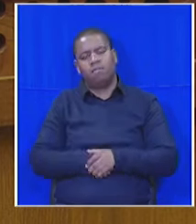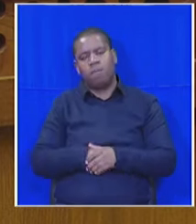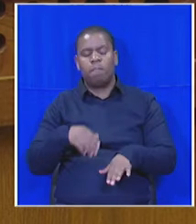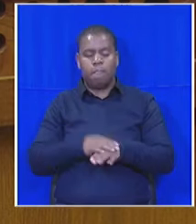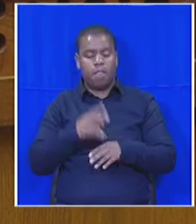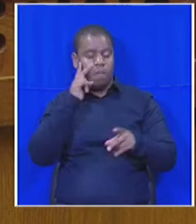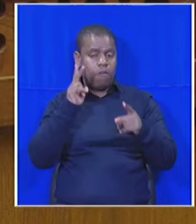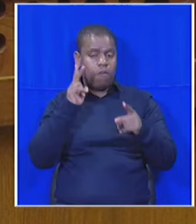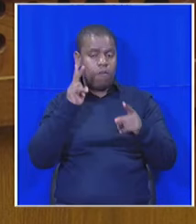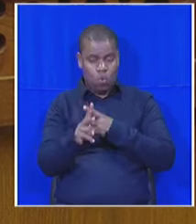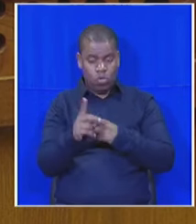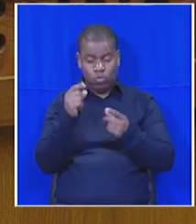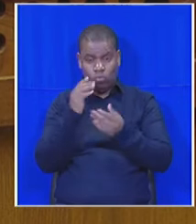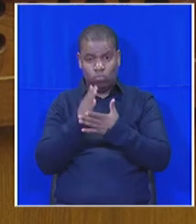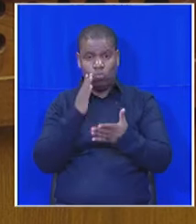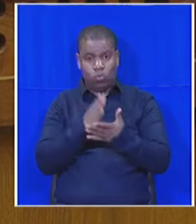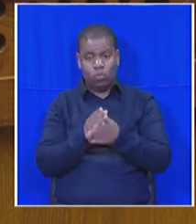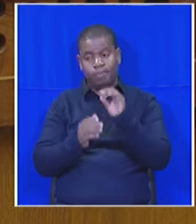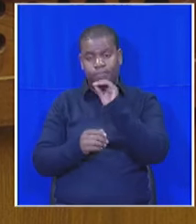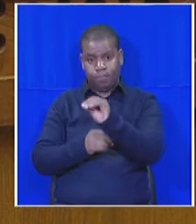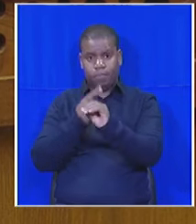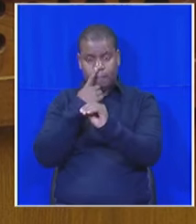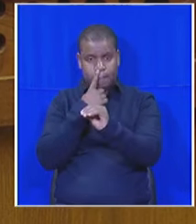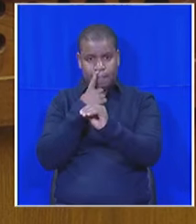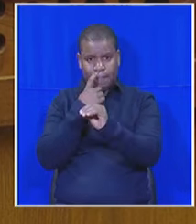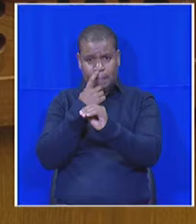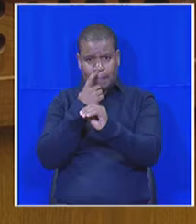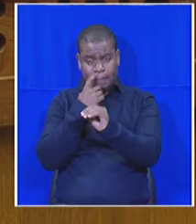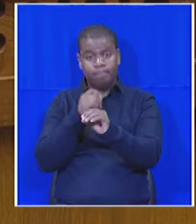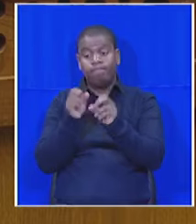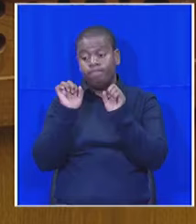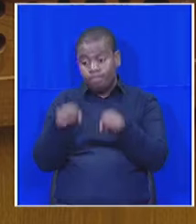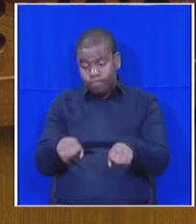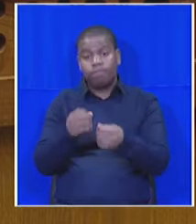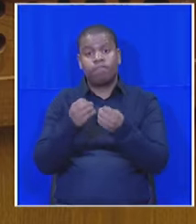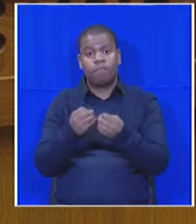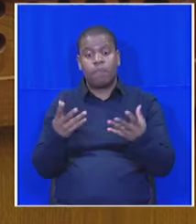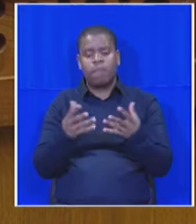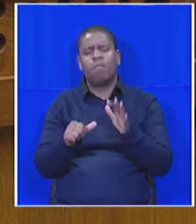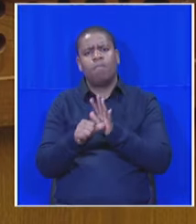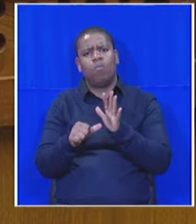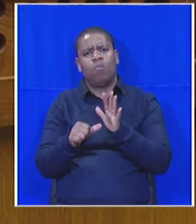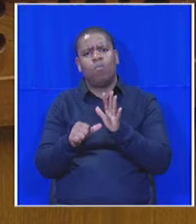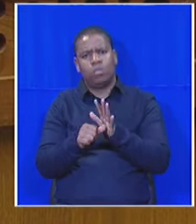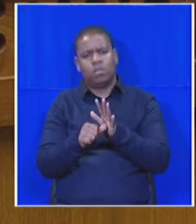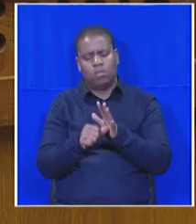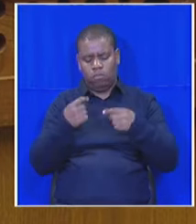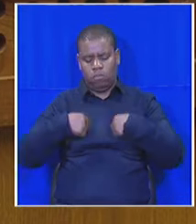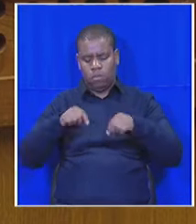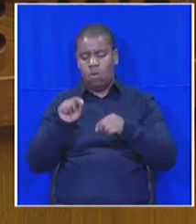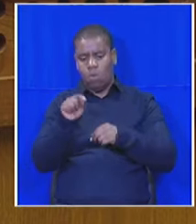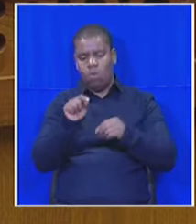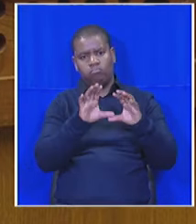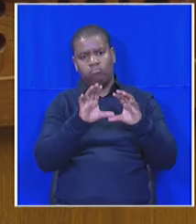view only to make sure that the very nature and the very credibility of our state-owned